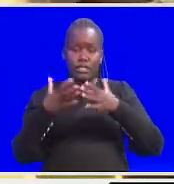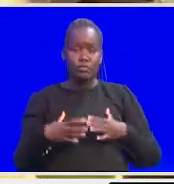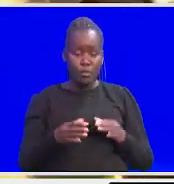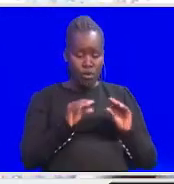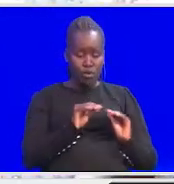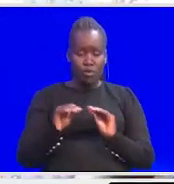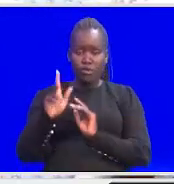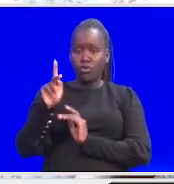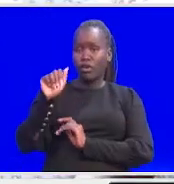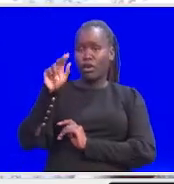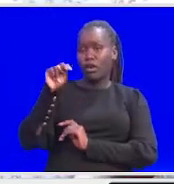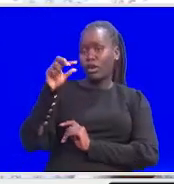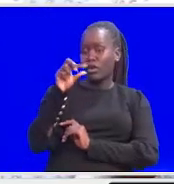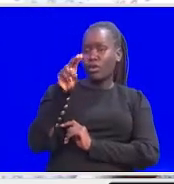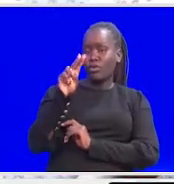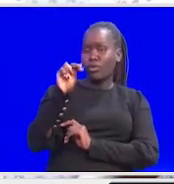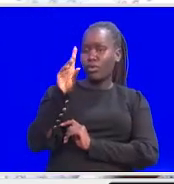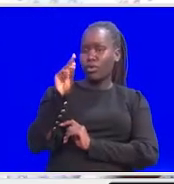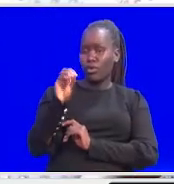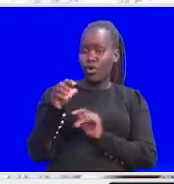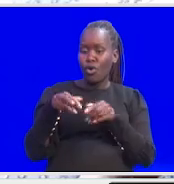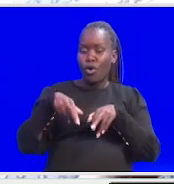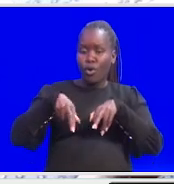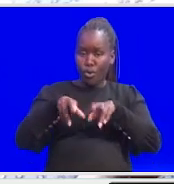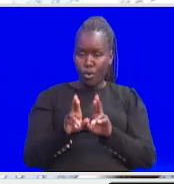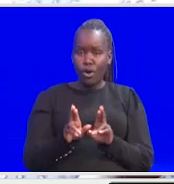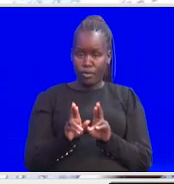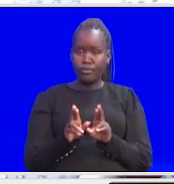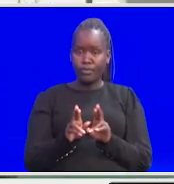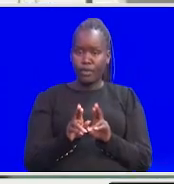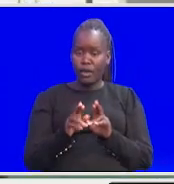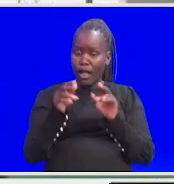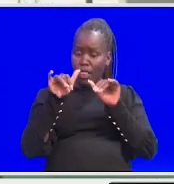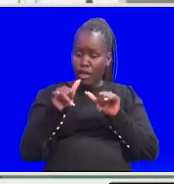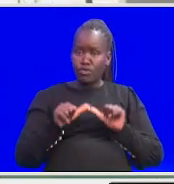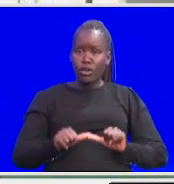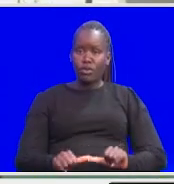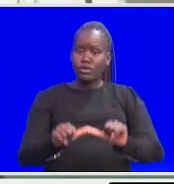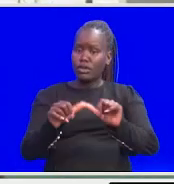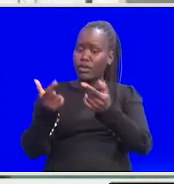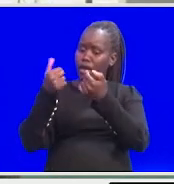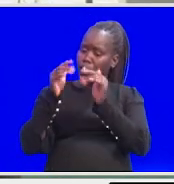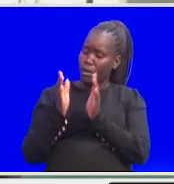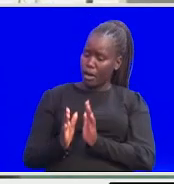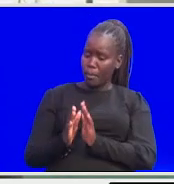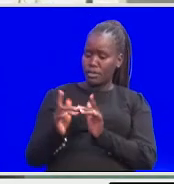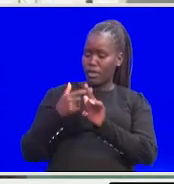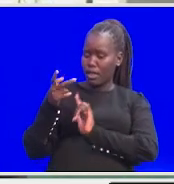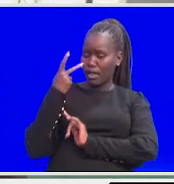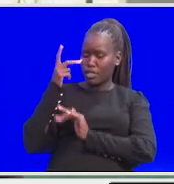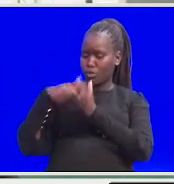Kangundo Road. The allocations at Kangundo Road for wholesale will proceed. Wakuje ni person waone ni nini